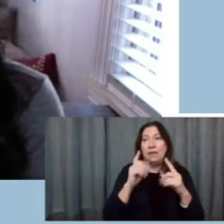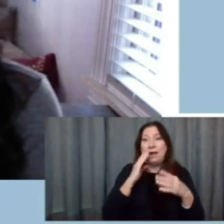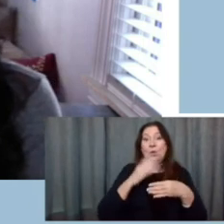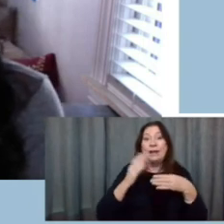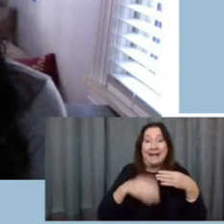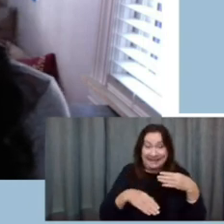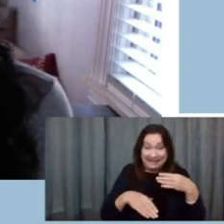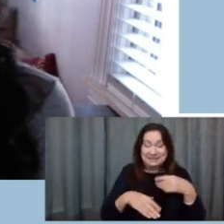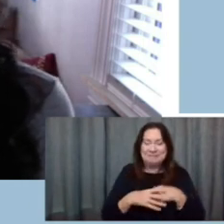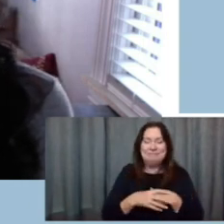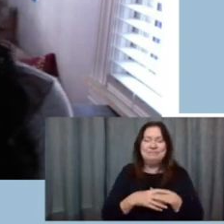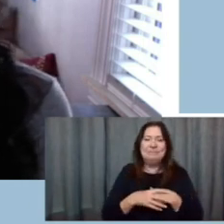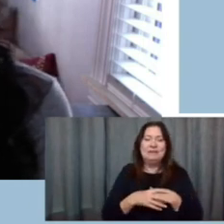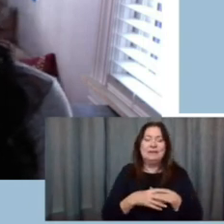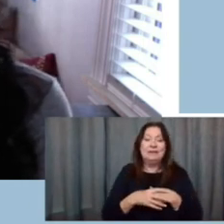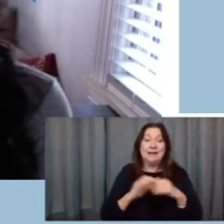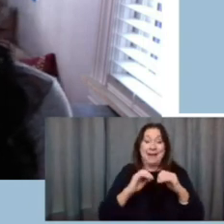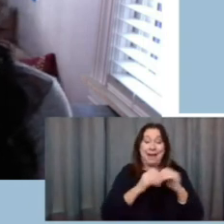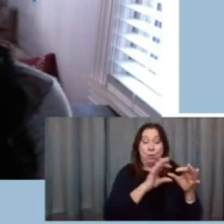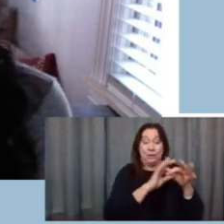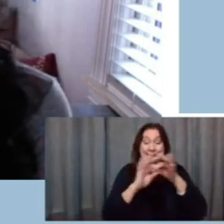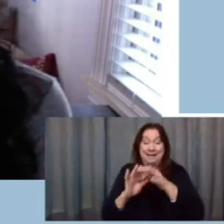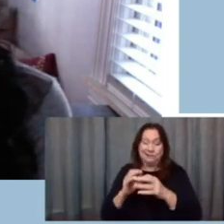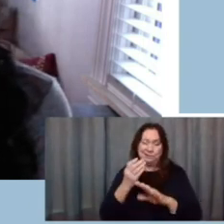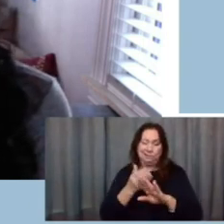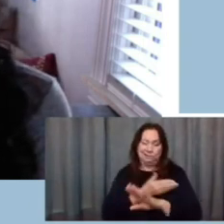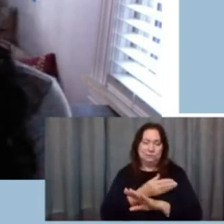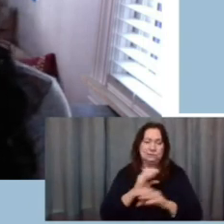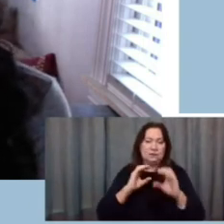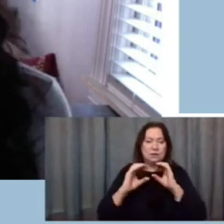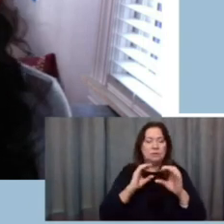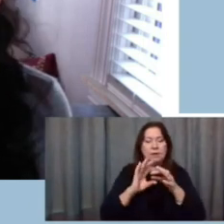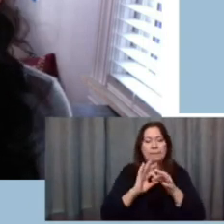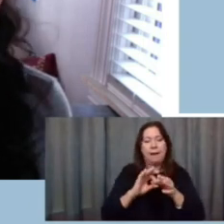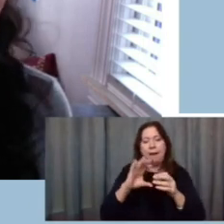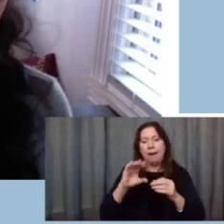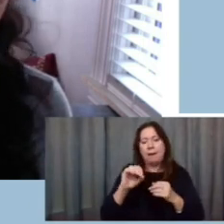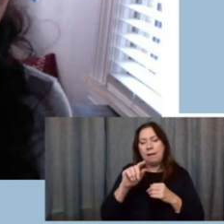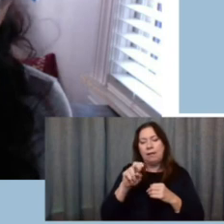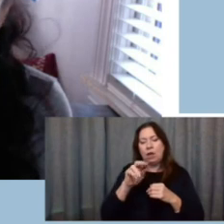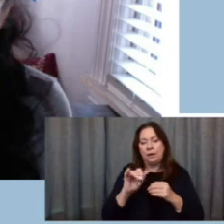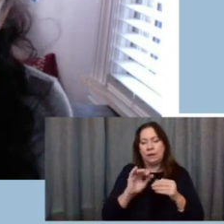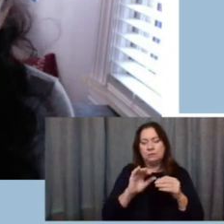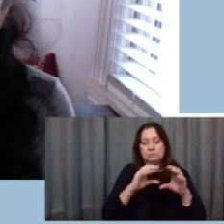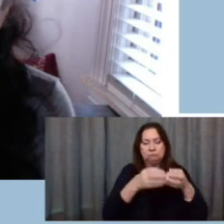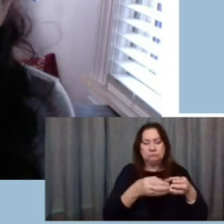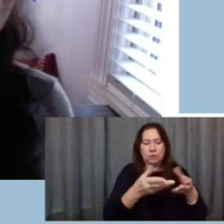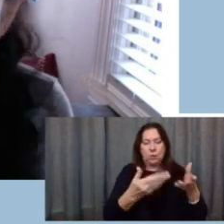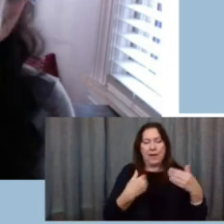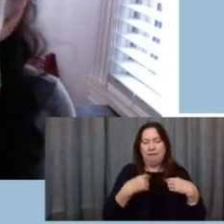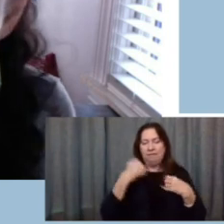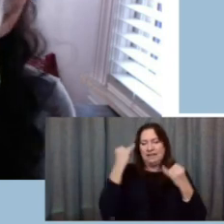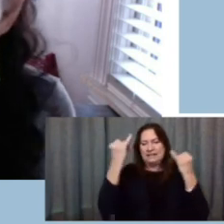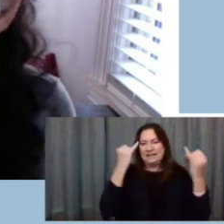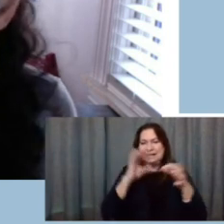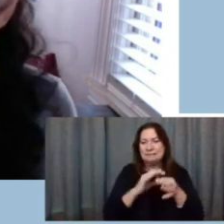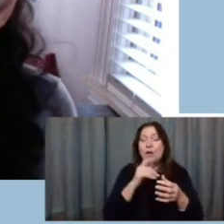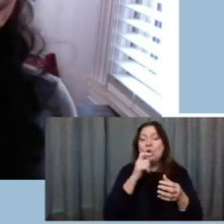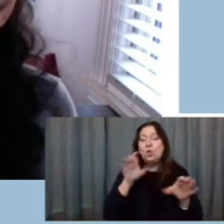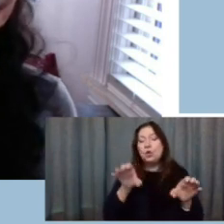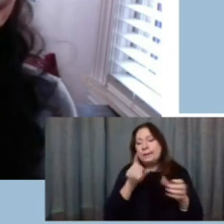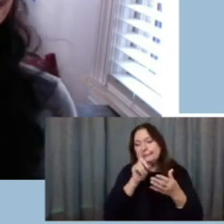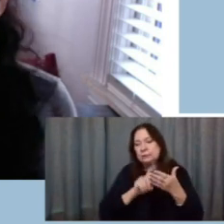that the way I think this connects to our earlier conversation about colonialism is that we have these colonial ideas about who does